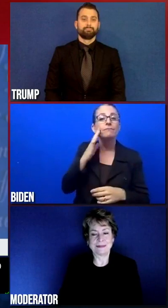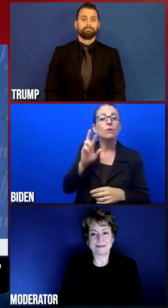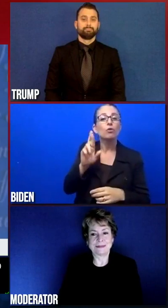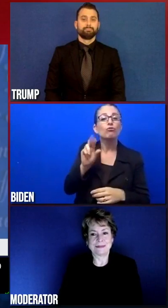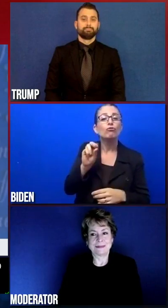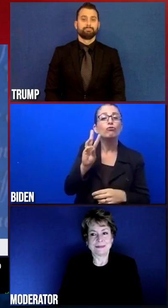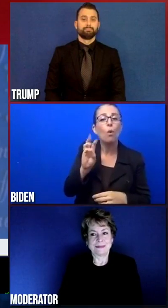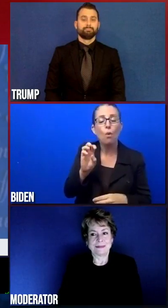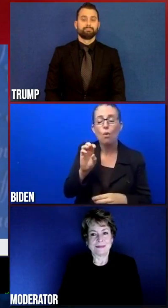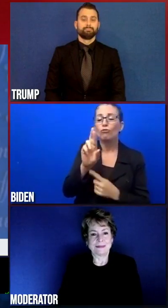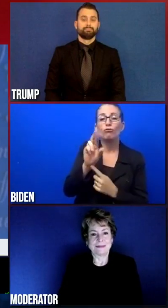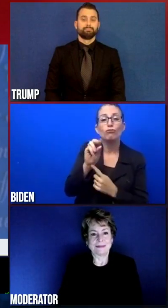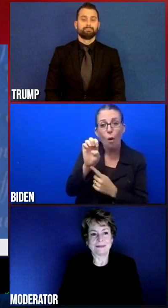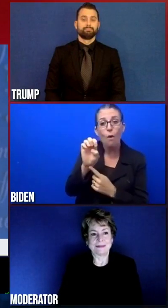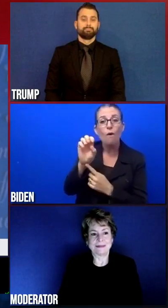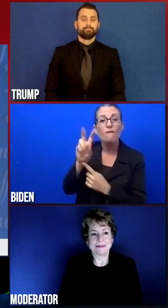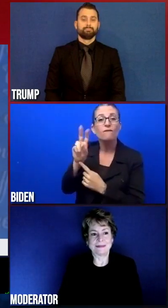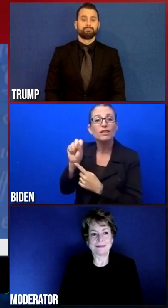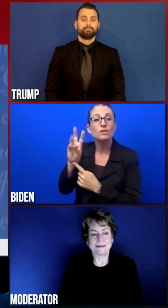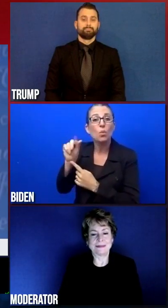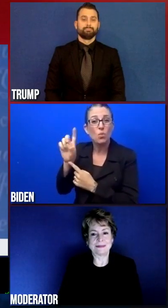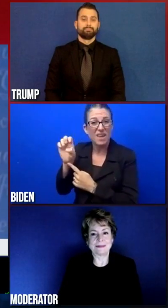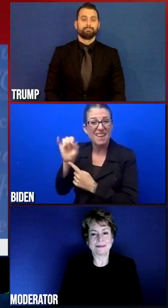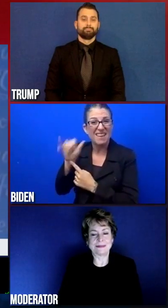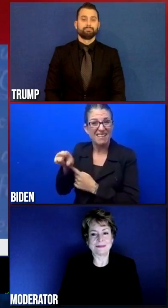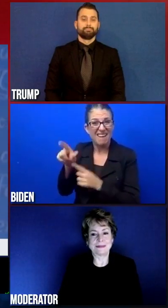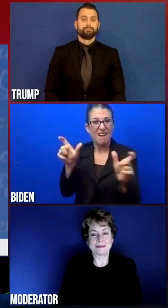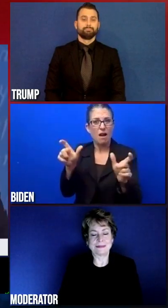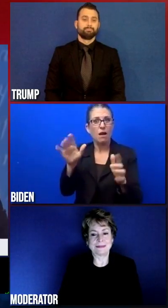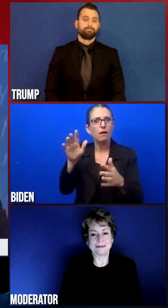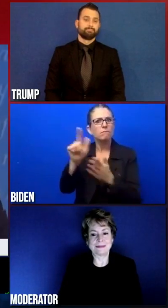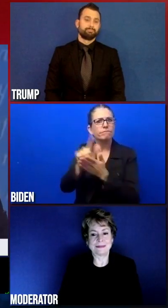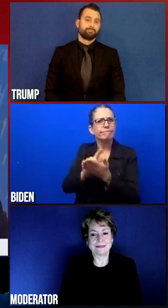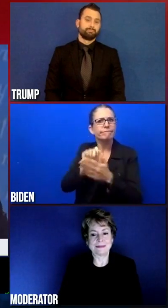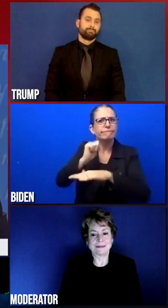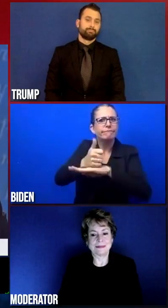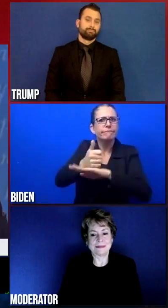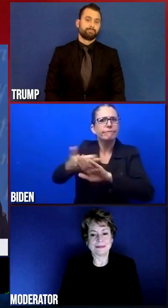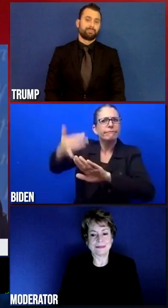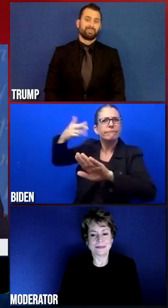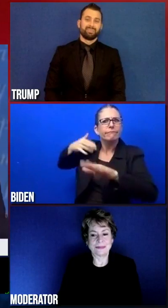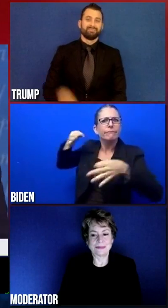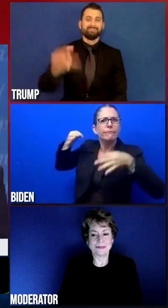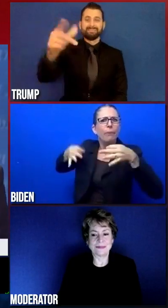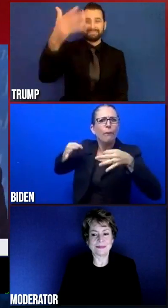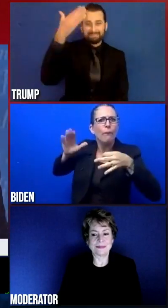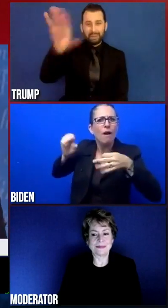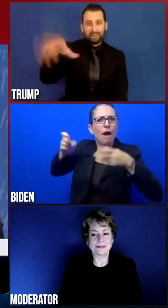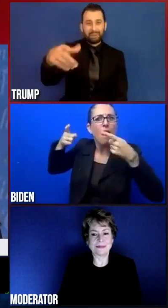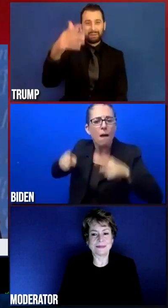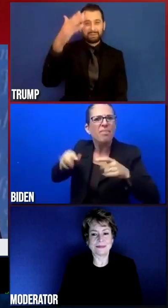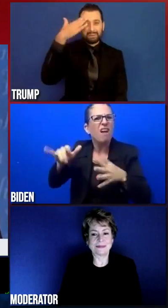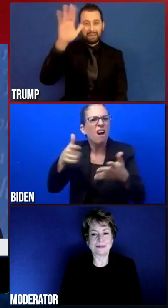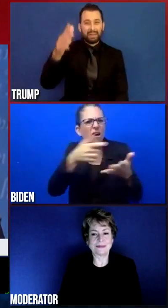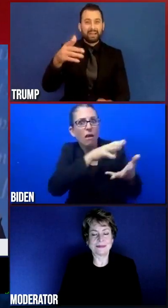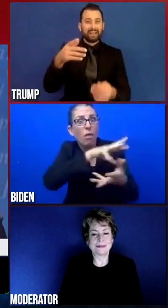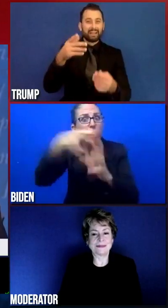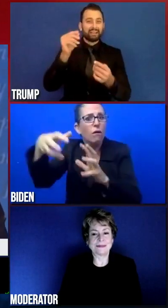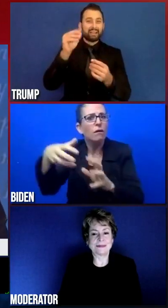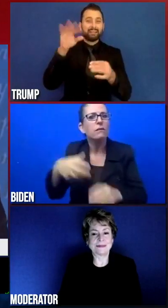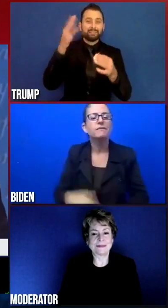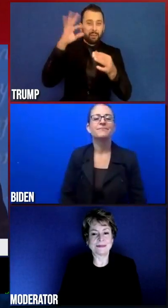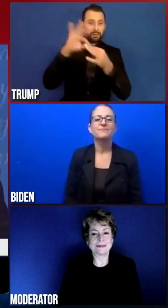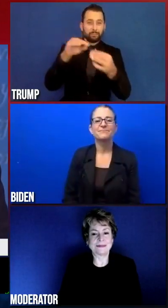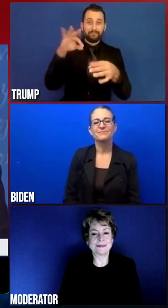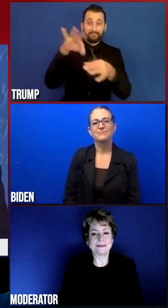at stake right now. And so the election is already You don't know it's begun. on the ballot. Why is it on the ballot? Because Why is you it on the said ballot? It's